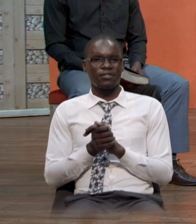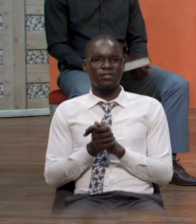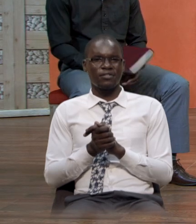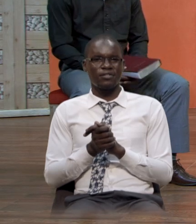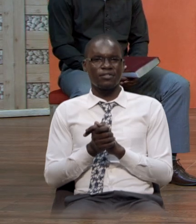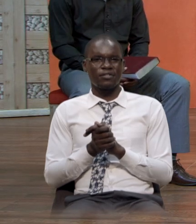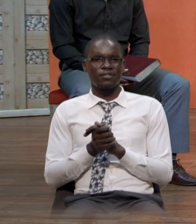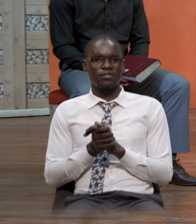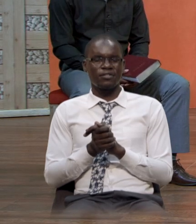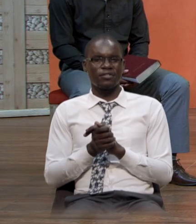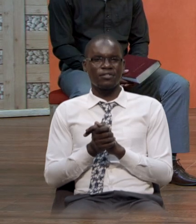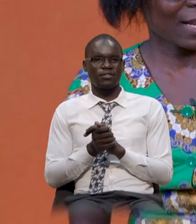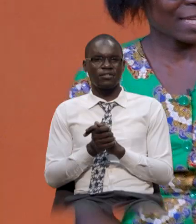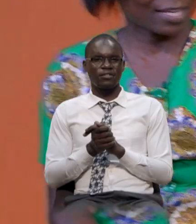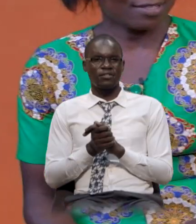1,180? No,